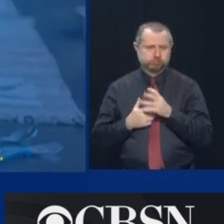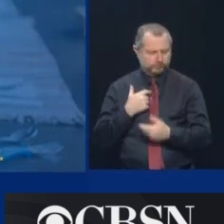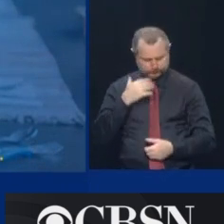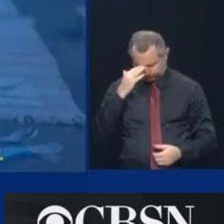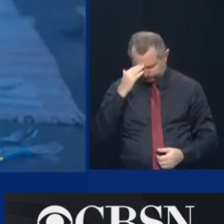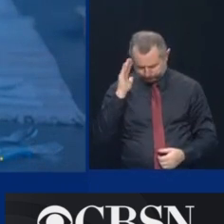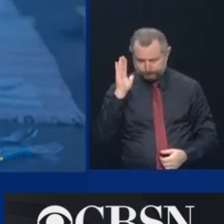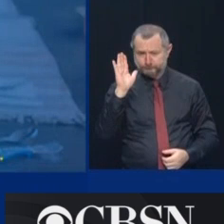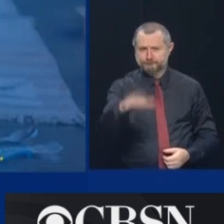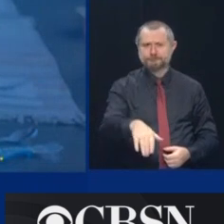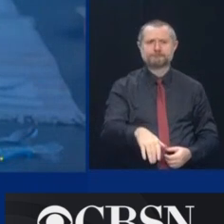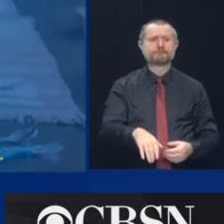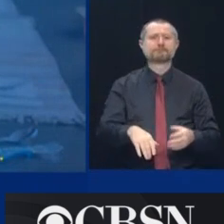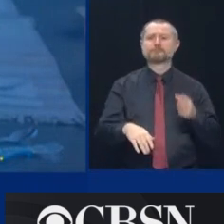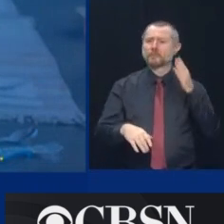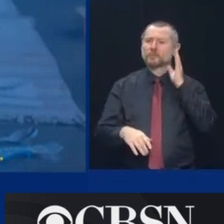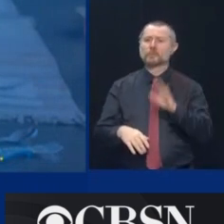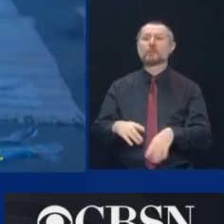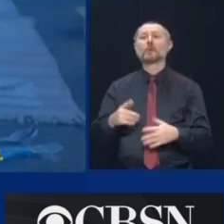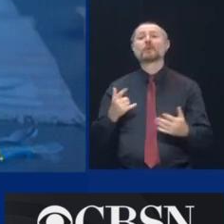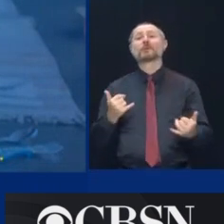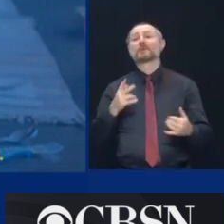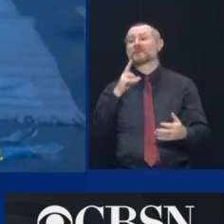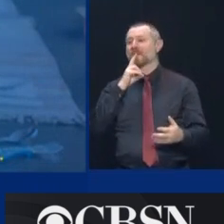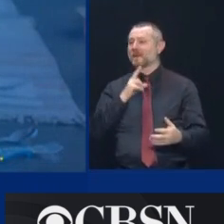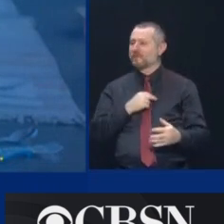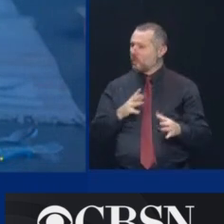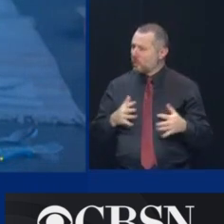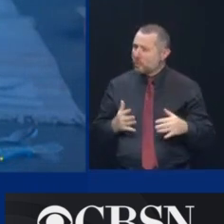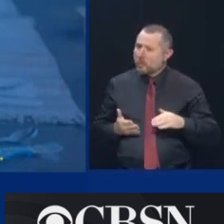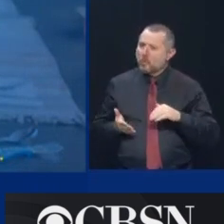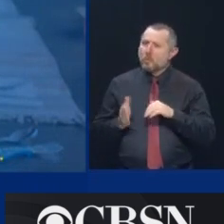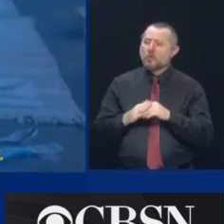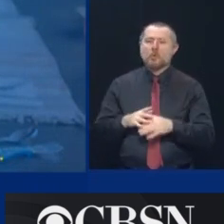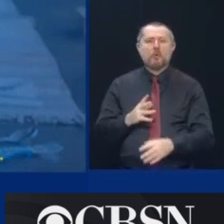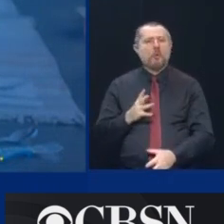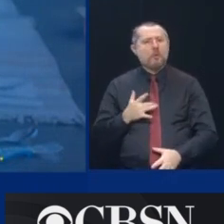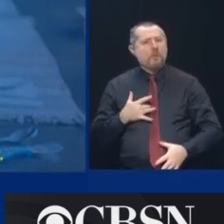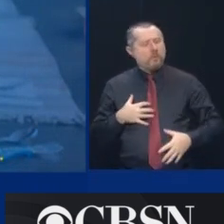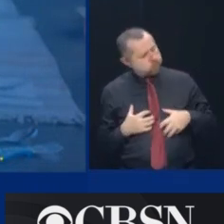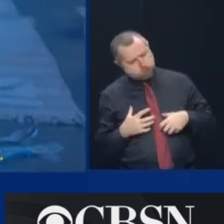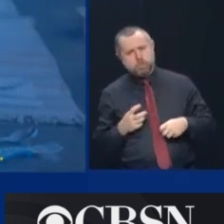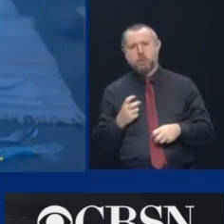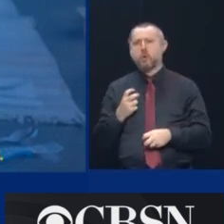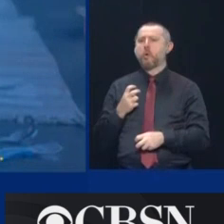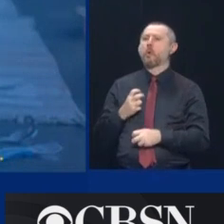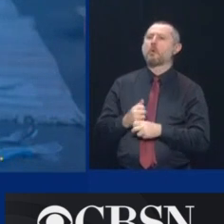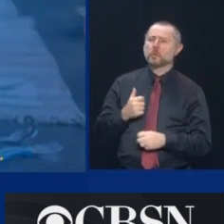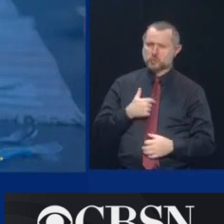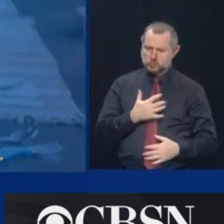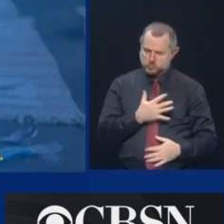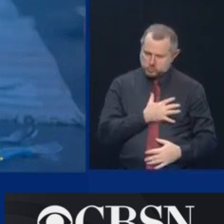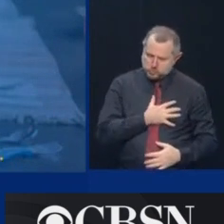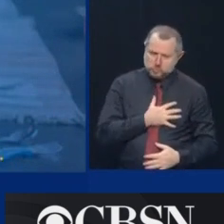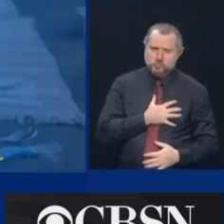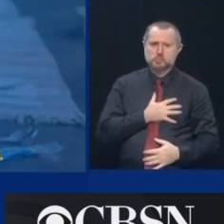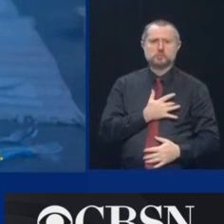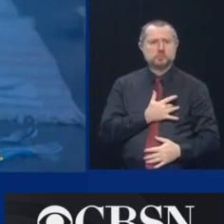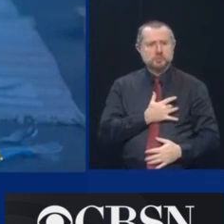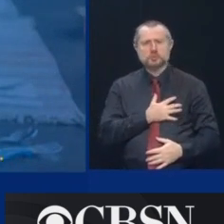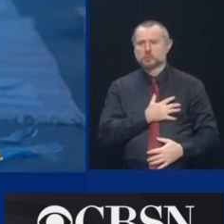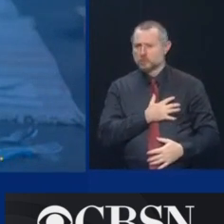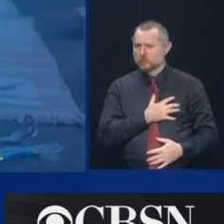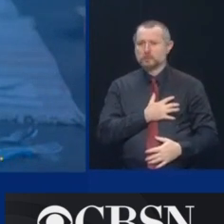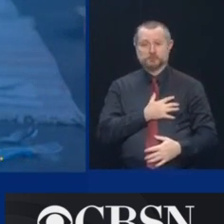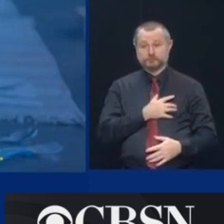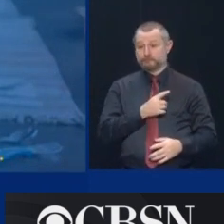And Thanksgiving is especially hard. I feel it. For me, Thanksgiving was